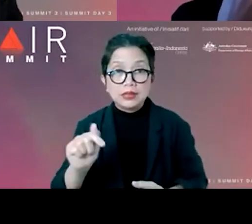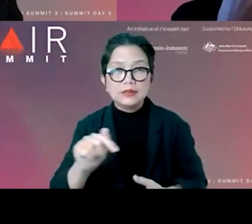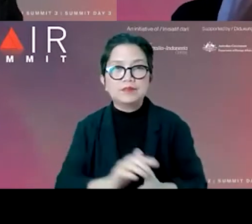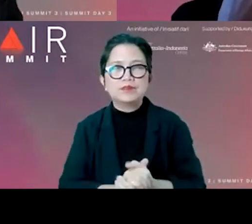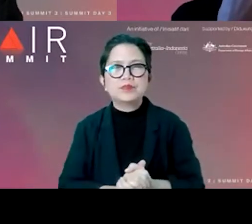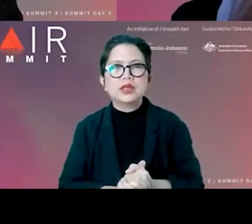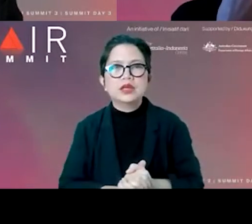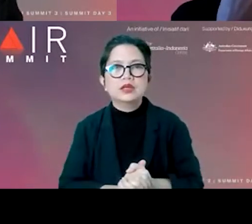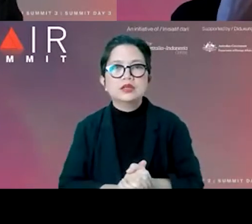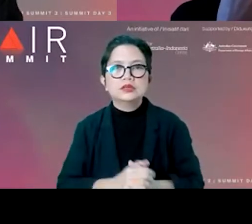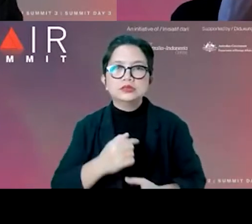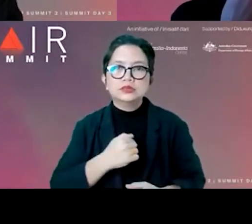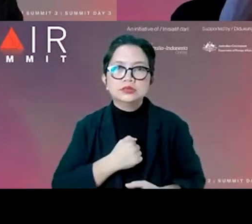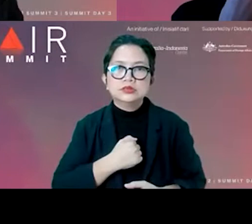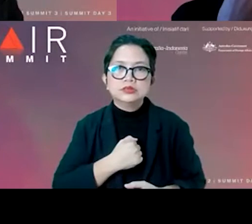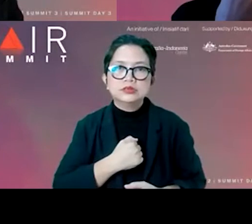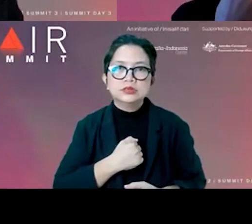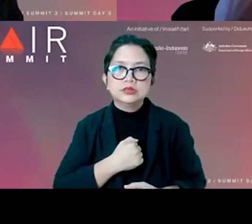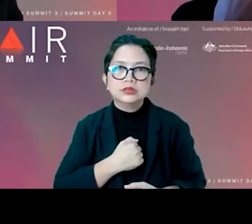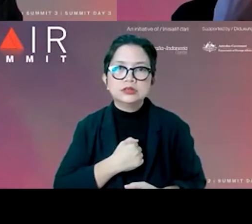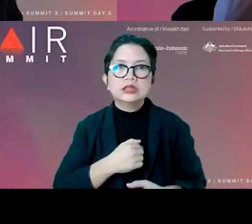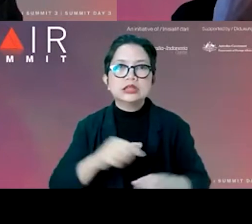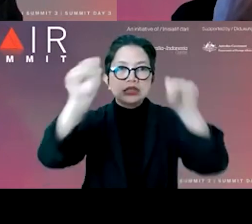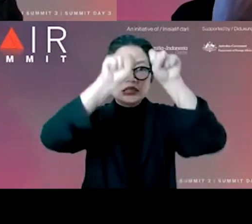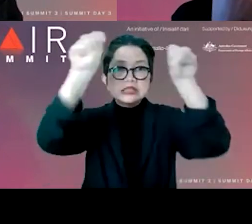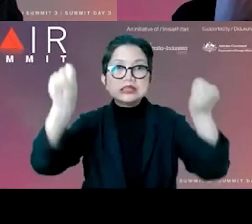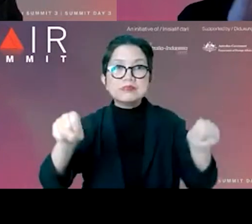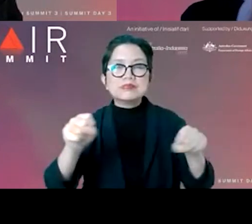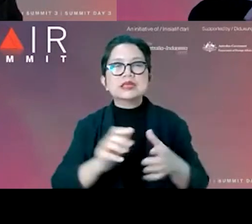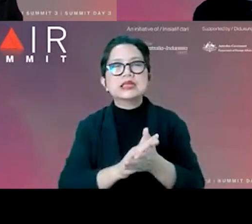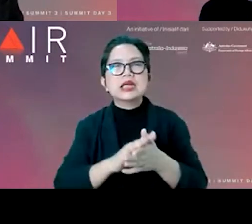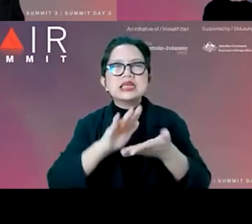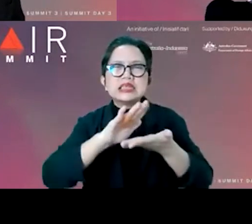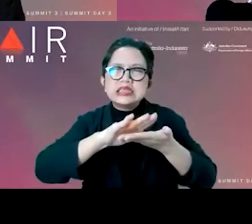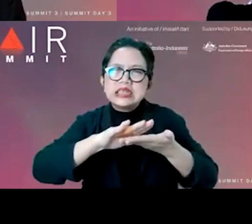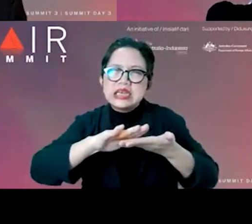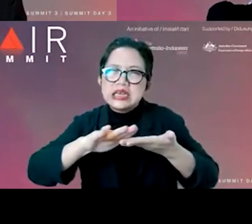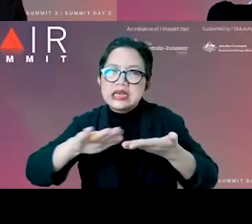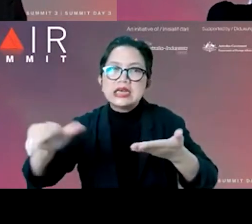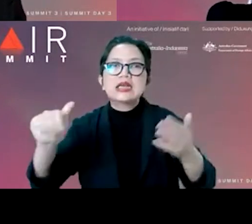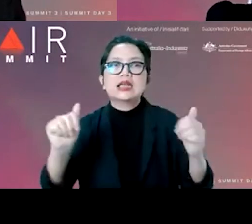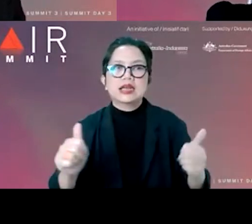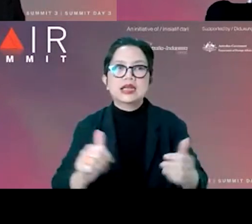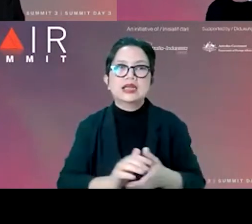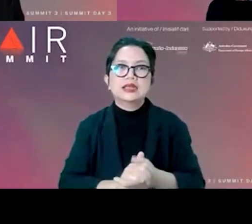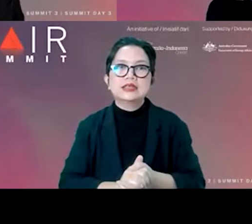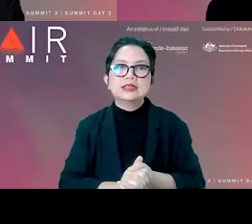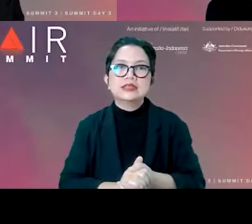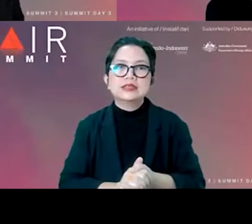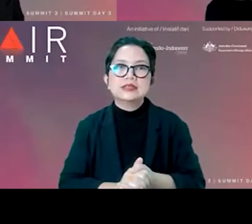simple, but we can make this more sophisticated, but limited by data and computation